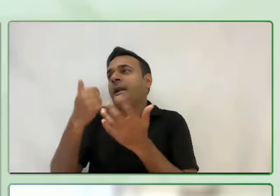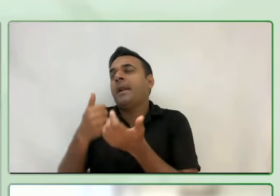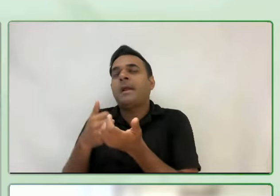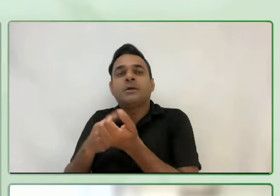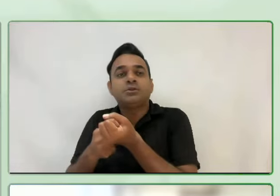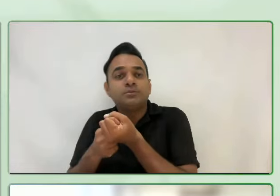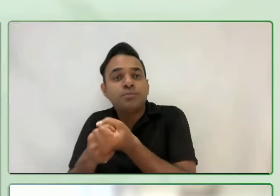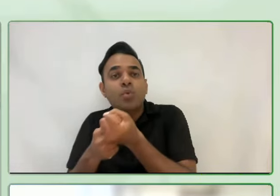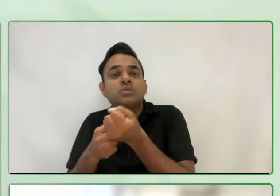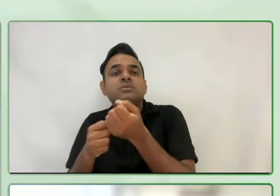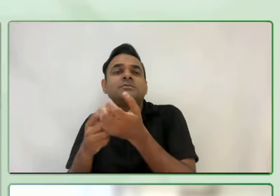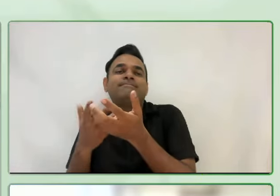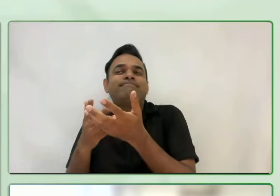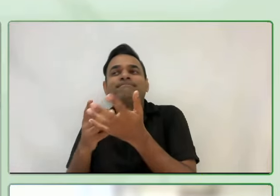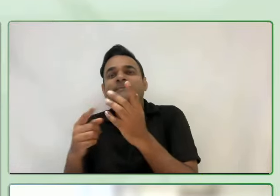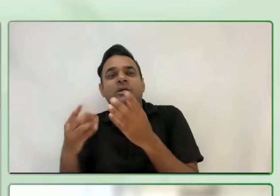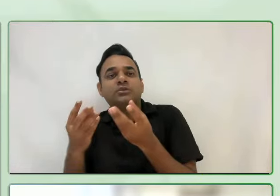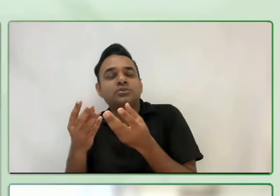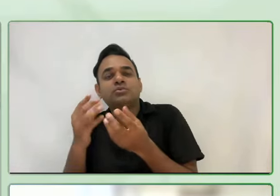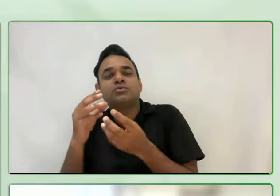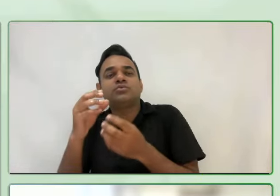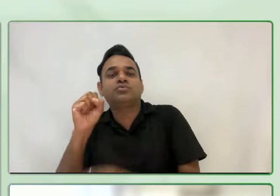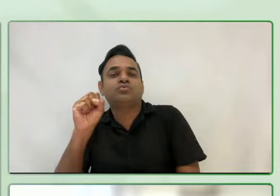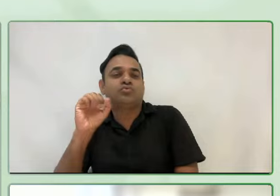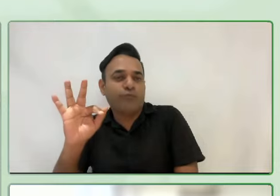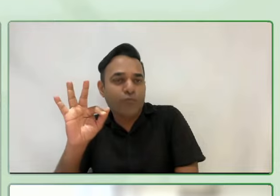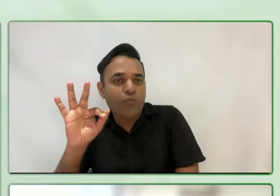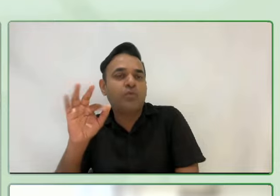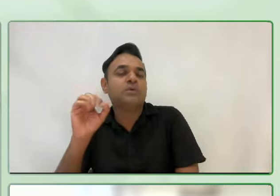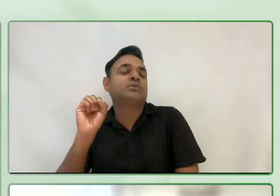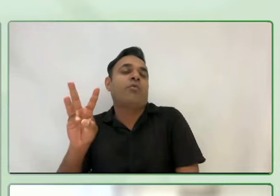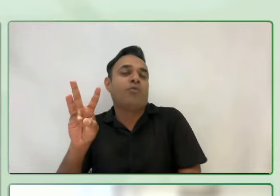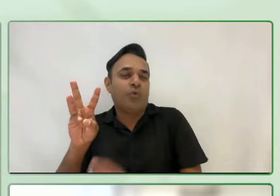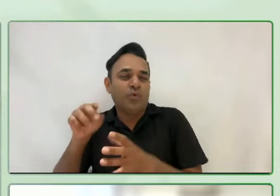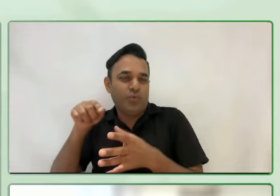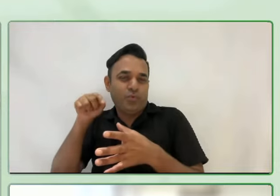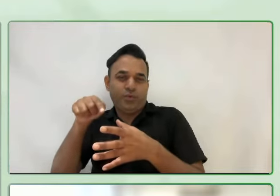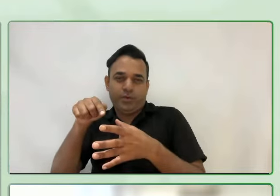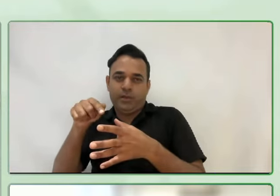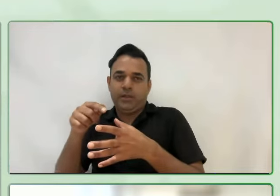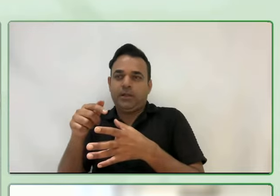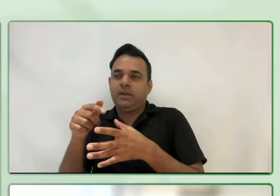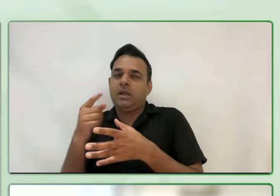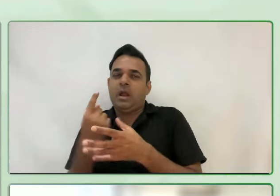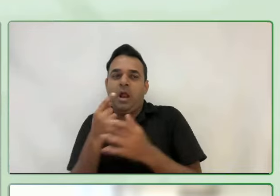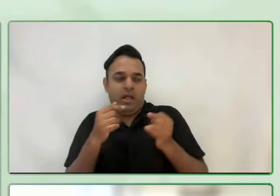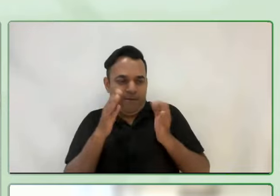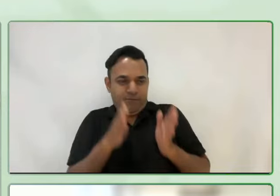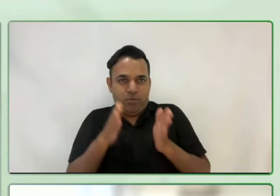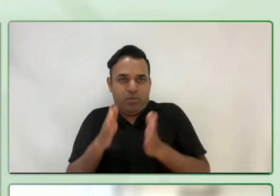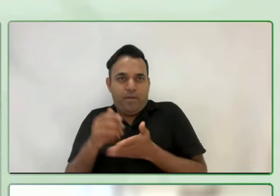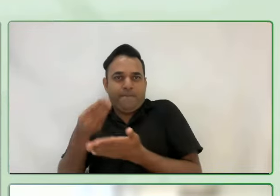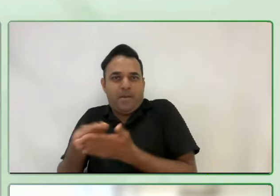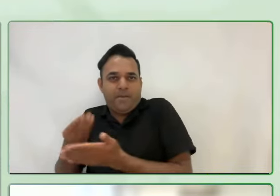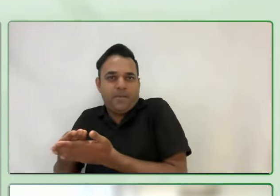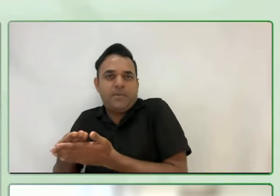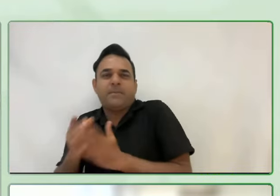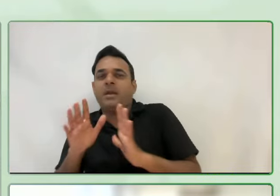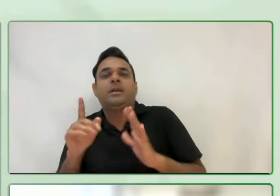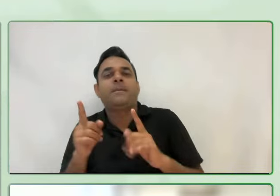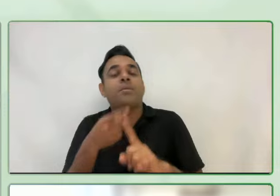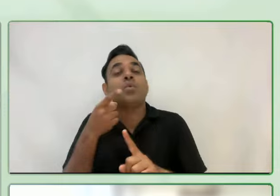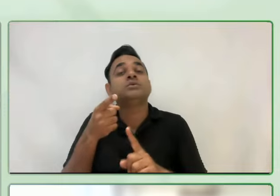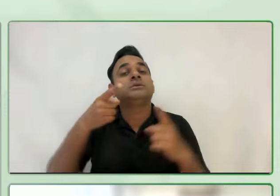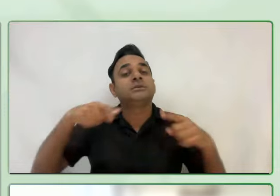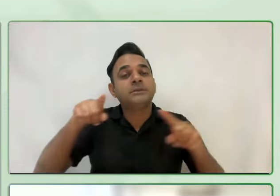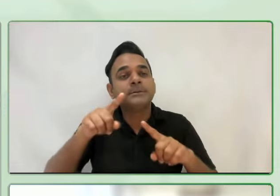the process, very simple. And these programs are few, there aren't endless number of them. And